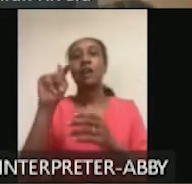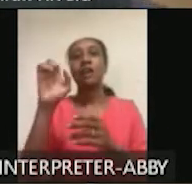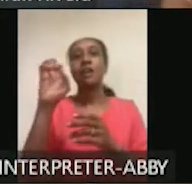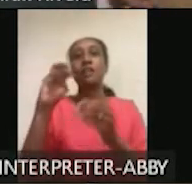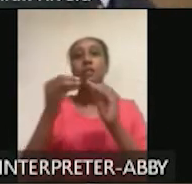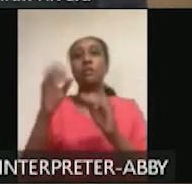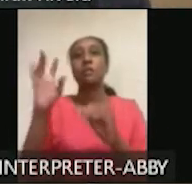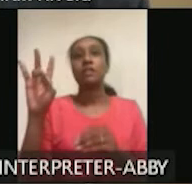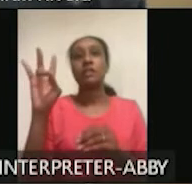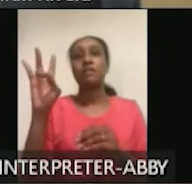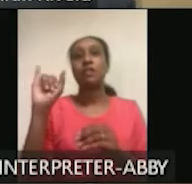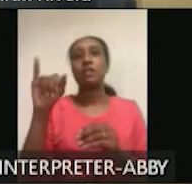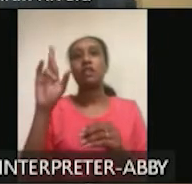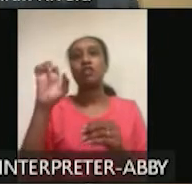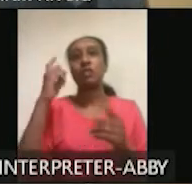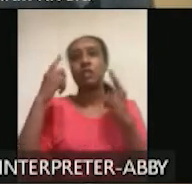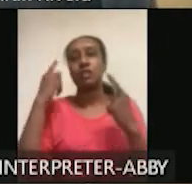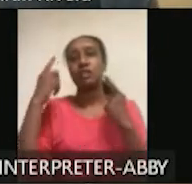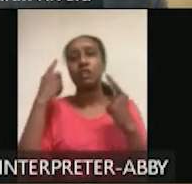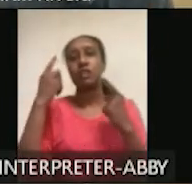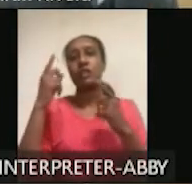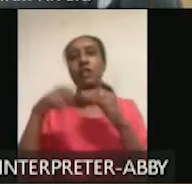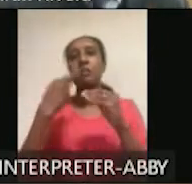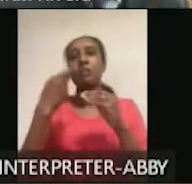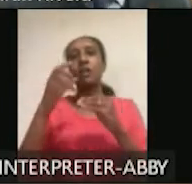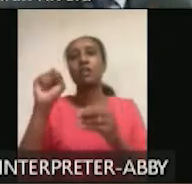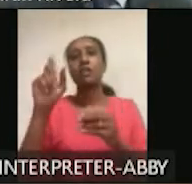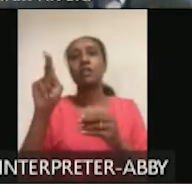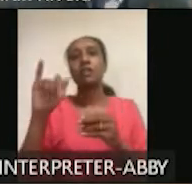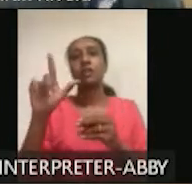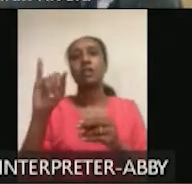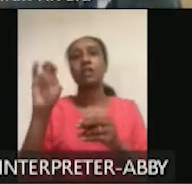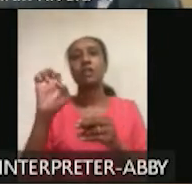is a reconsideration hearing of the merits of Skyline Subdivision